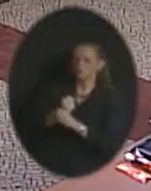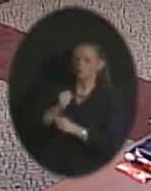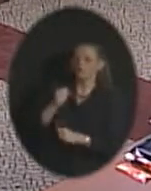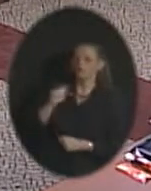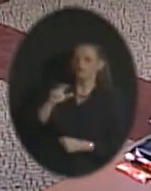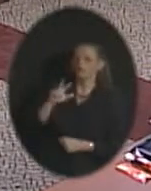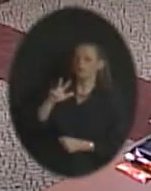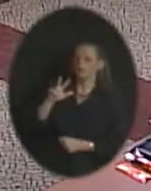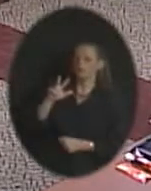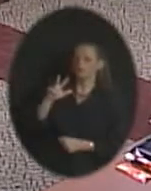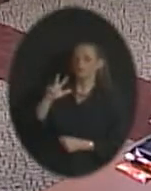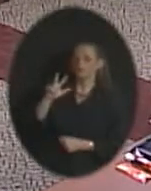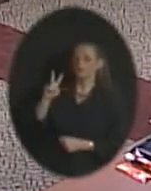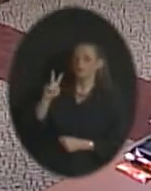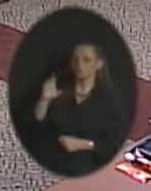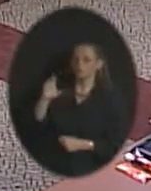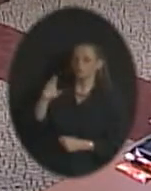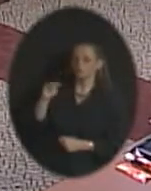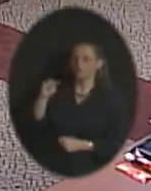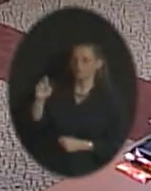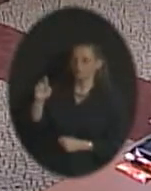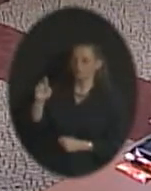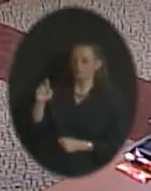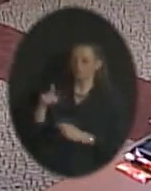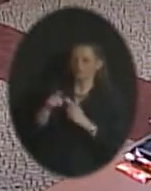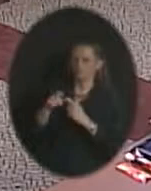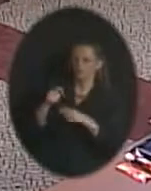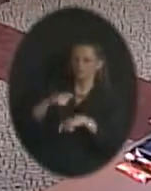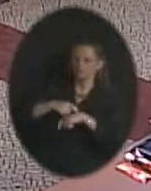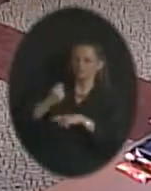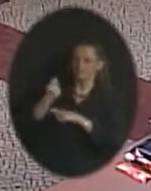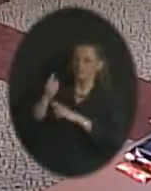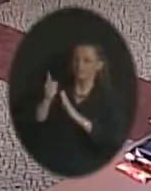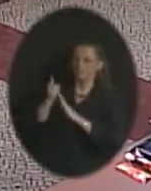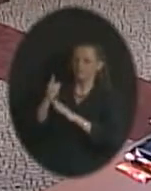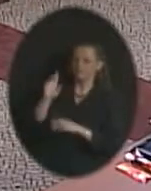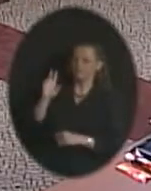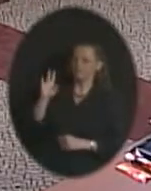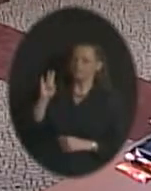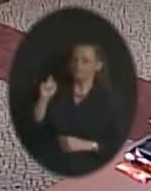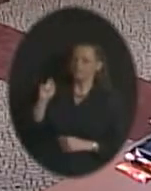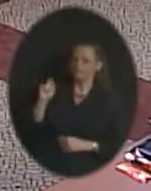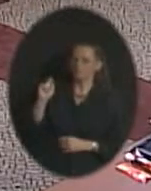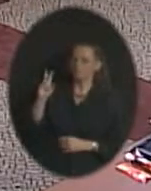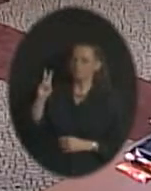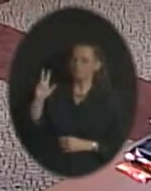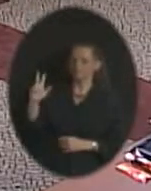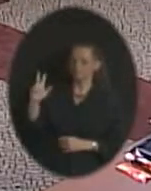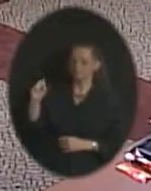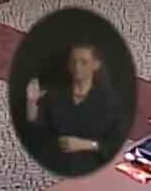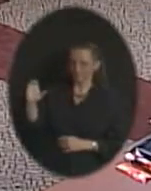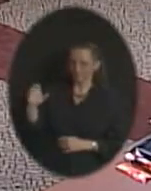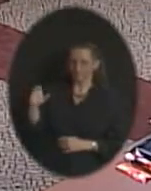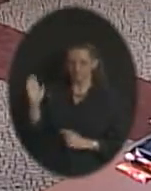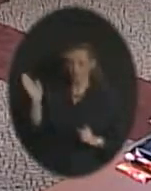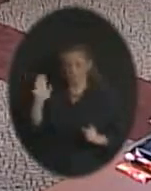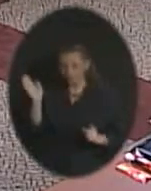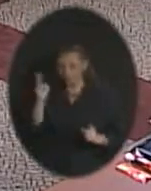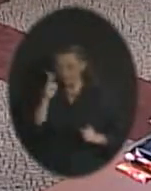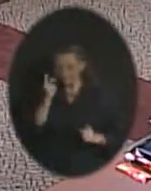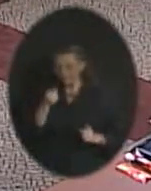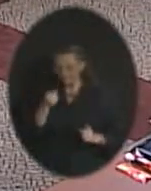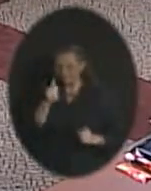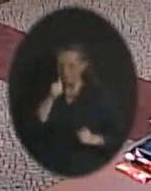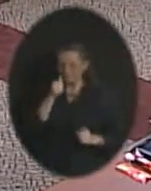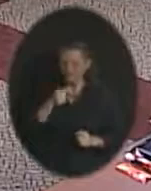3,200-meter run with a time of 11 minutes and 17.63 seconds. Cameron, did you wave so they all saw you? There she